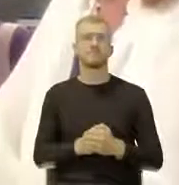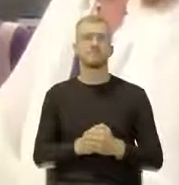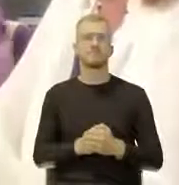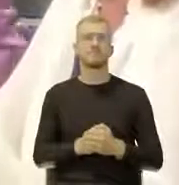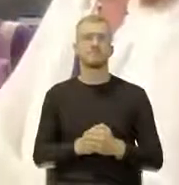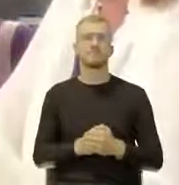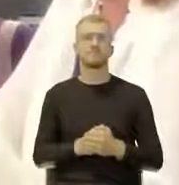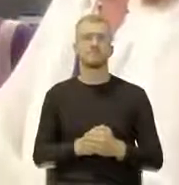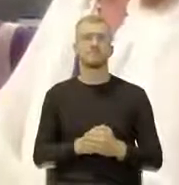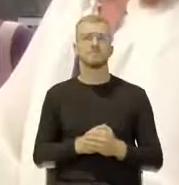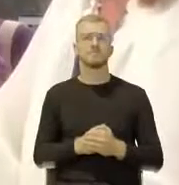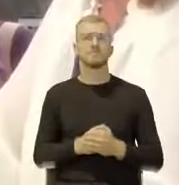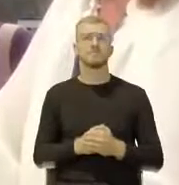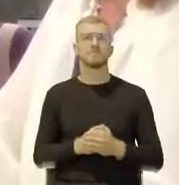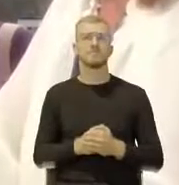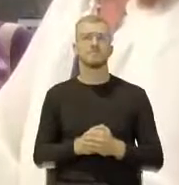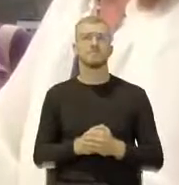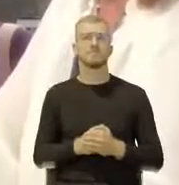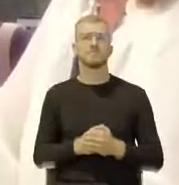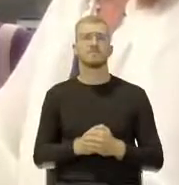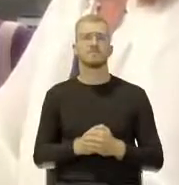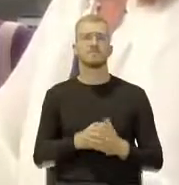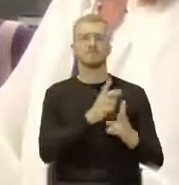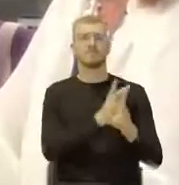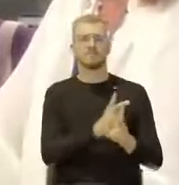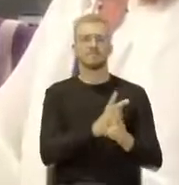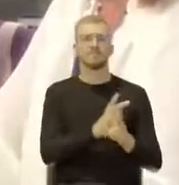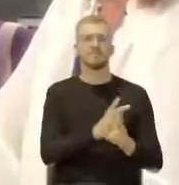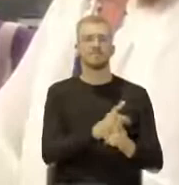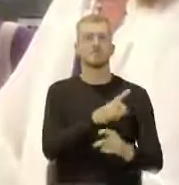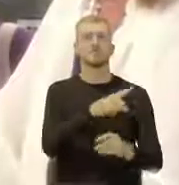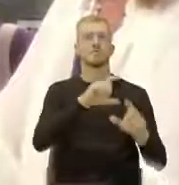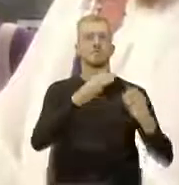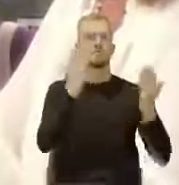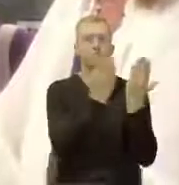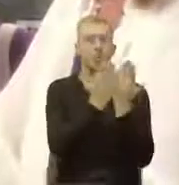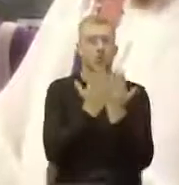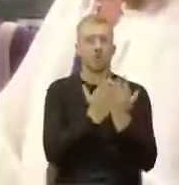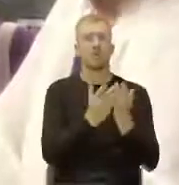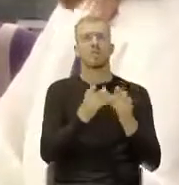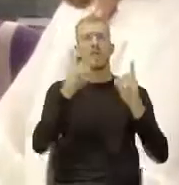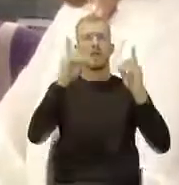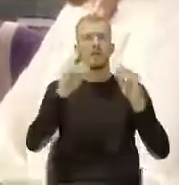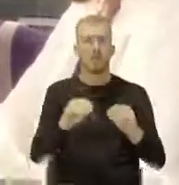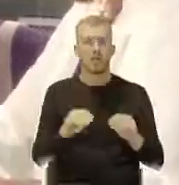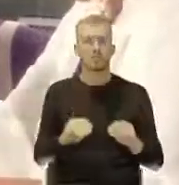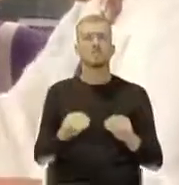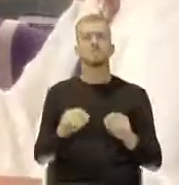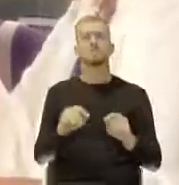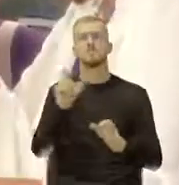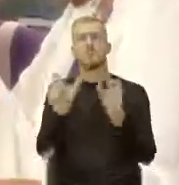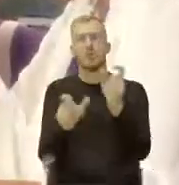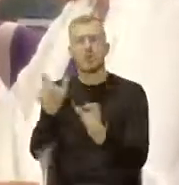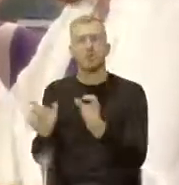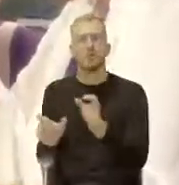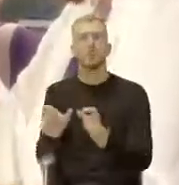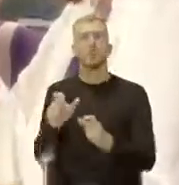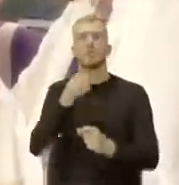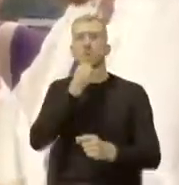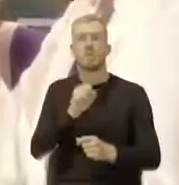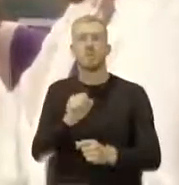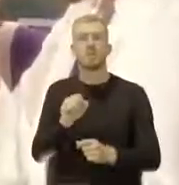elders, so that women can be relieved of that unpaid care work and have time, education, political and